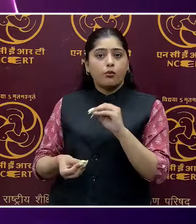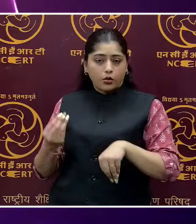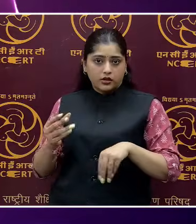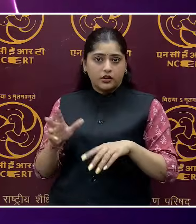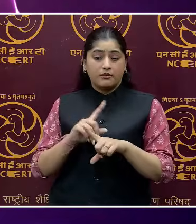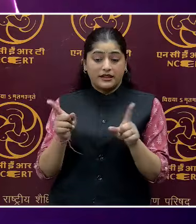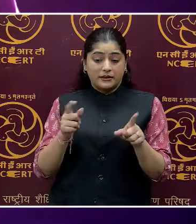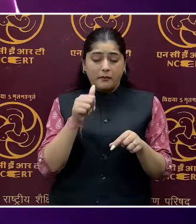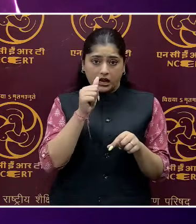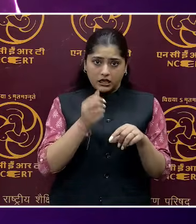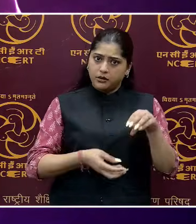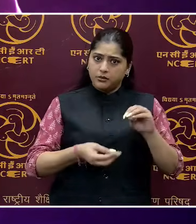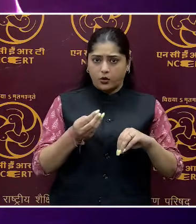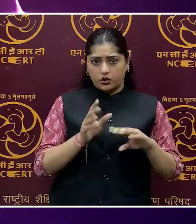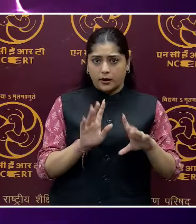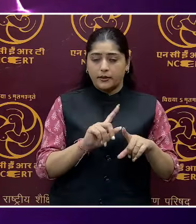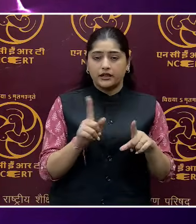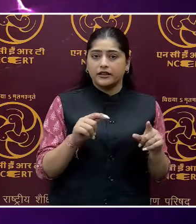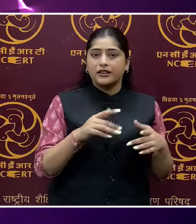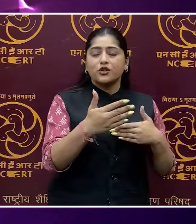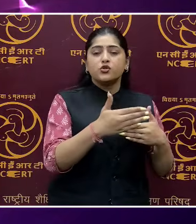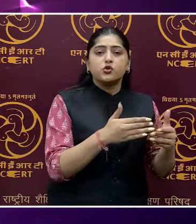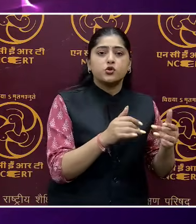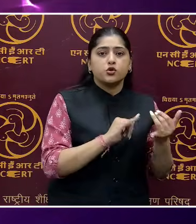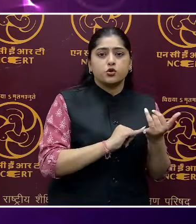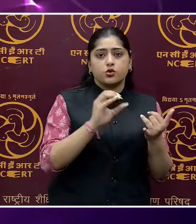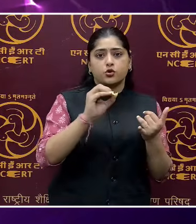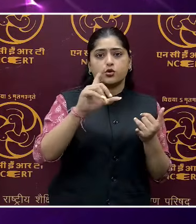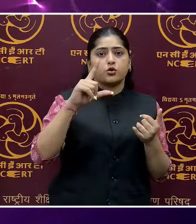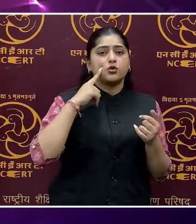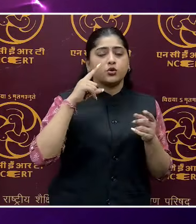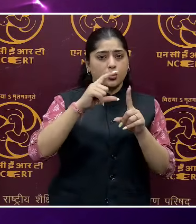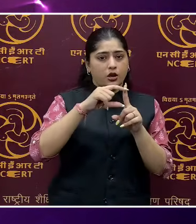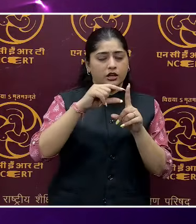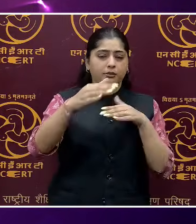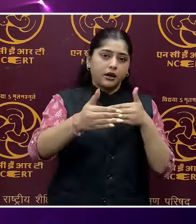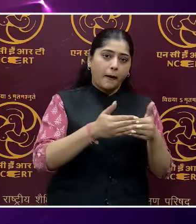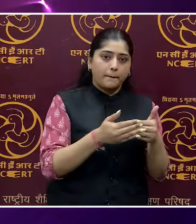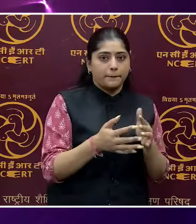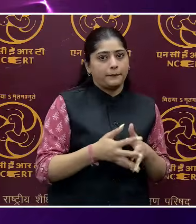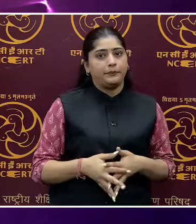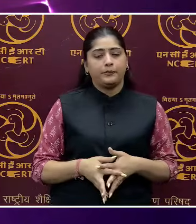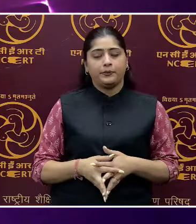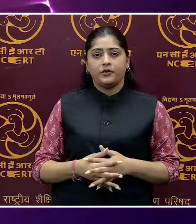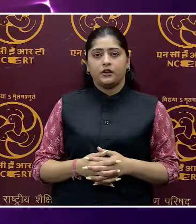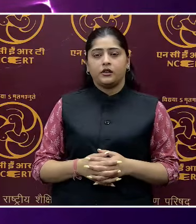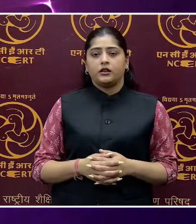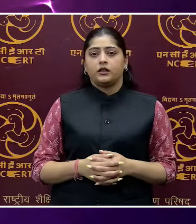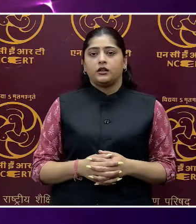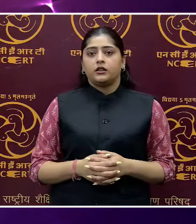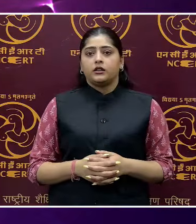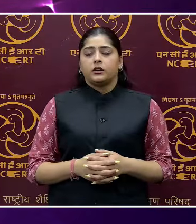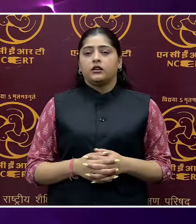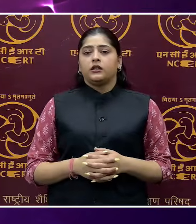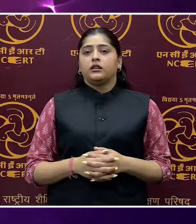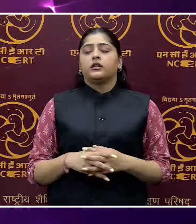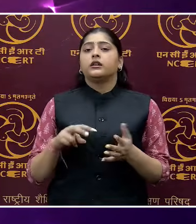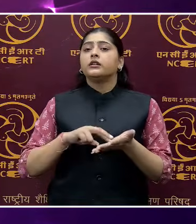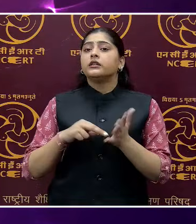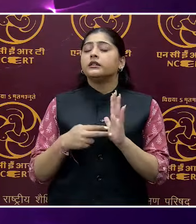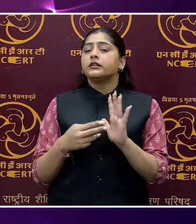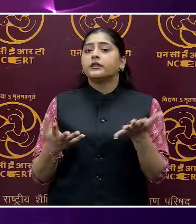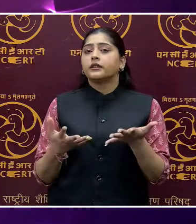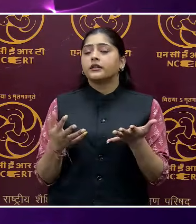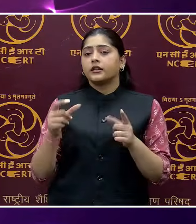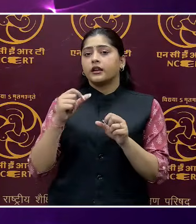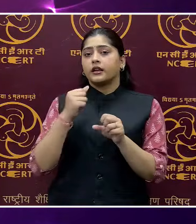particle. Changes in pressure can cause substantial changes in the volume of a gas, which states that